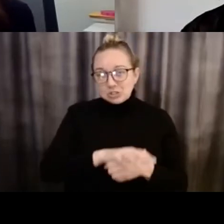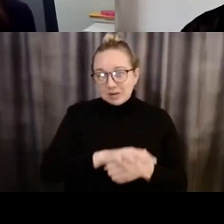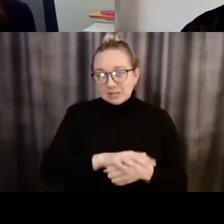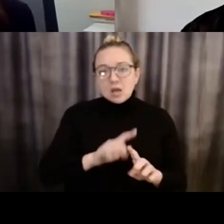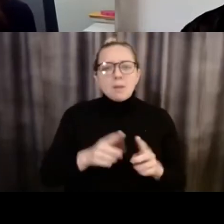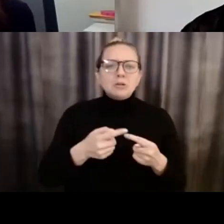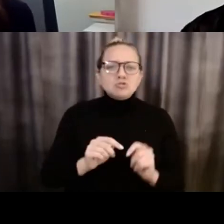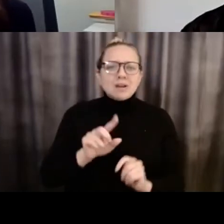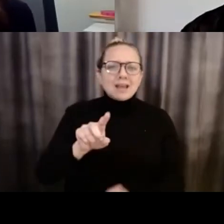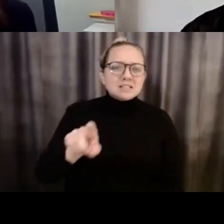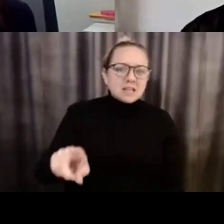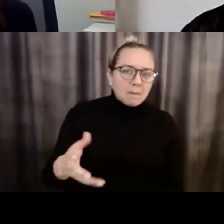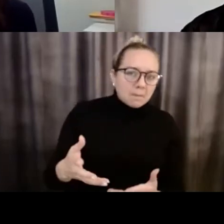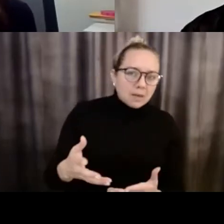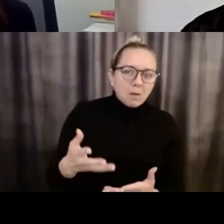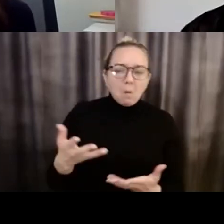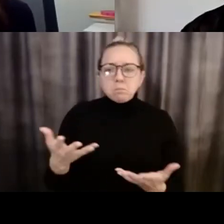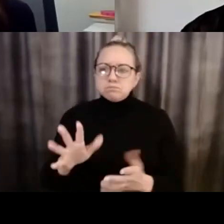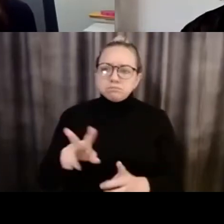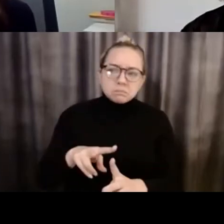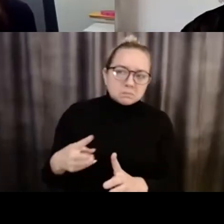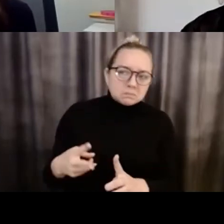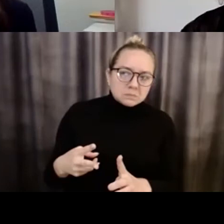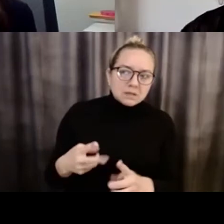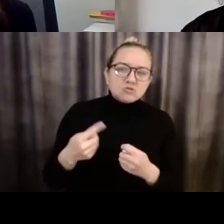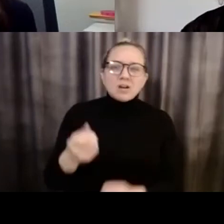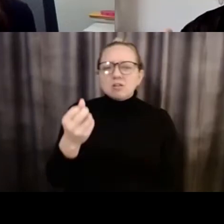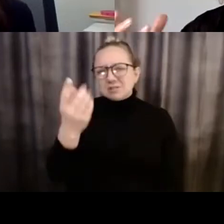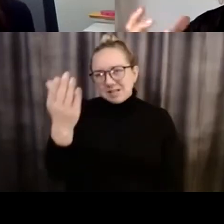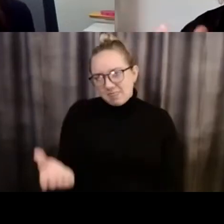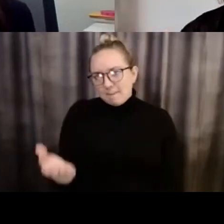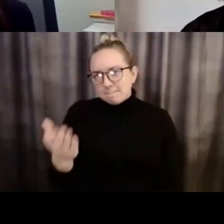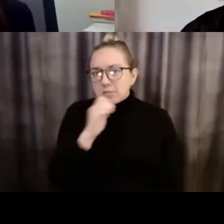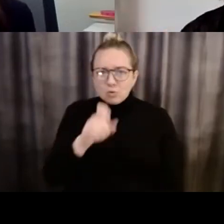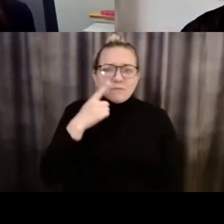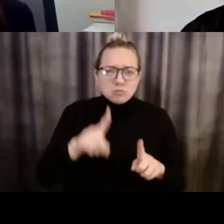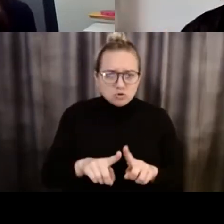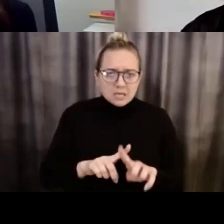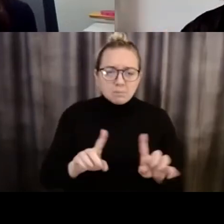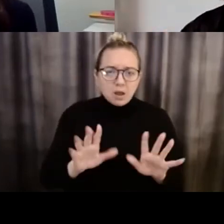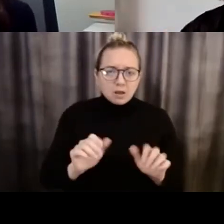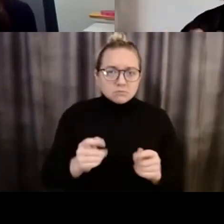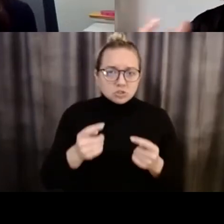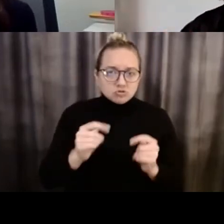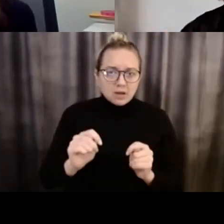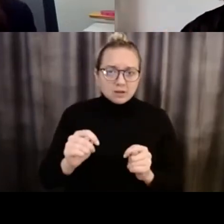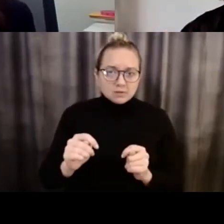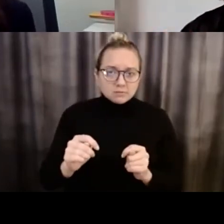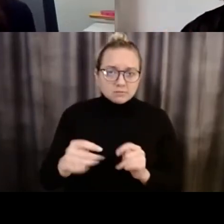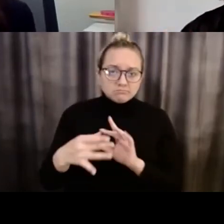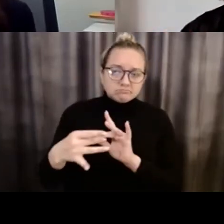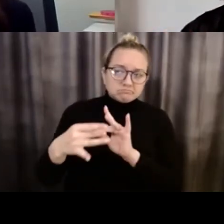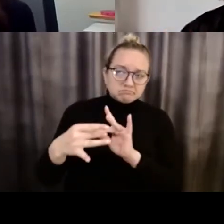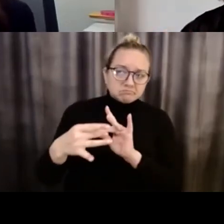coming from, why are they coming from that direction, that can actually lead to increased connection instead of